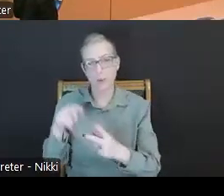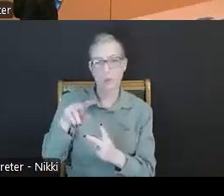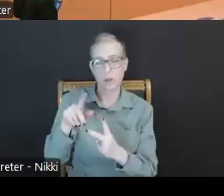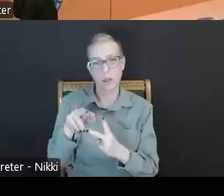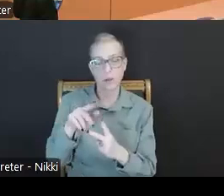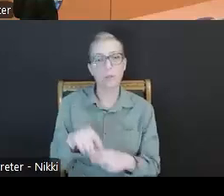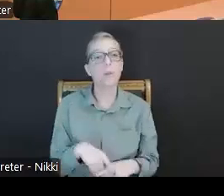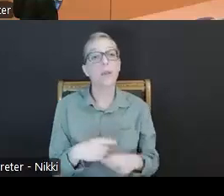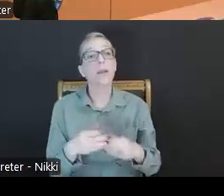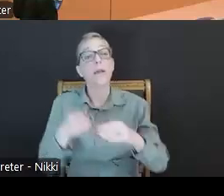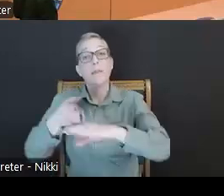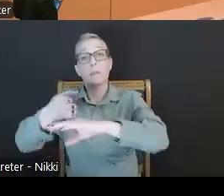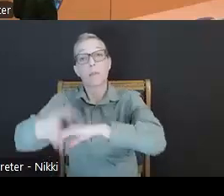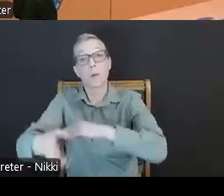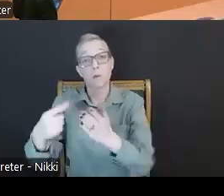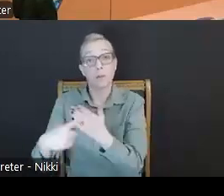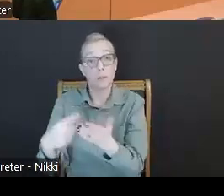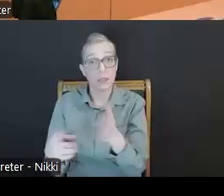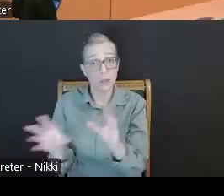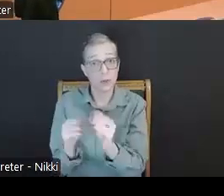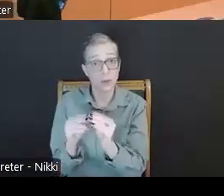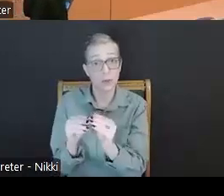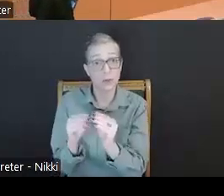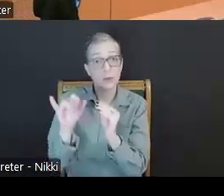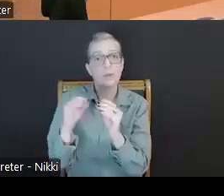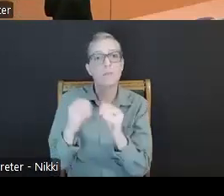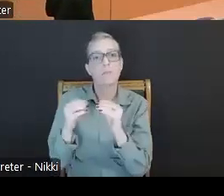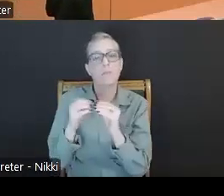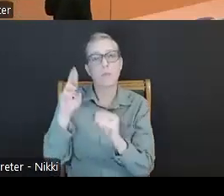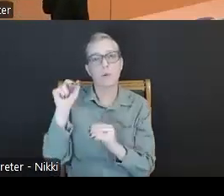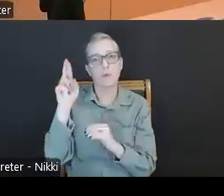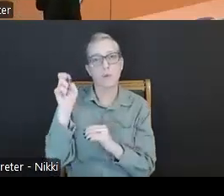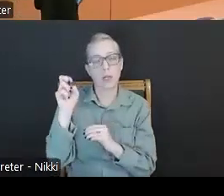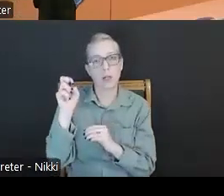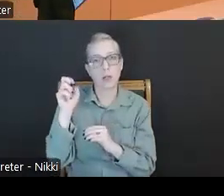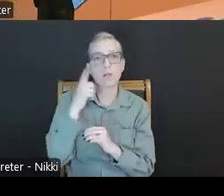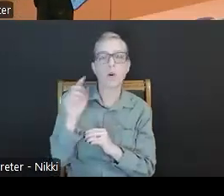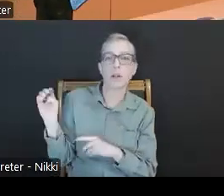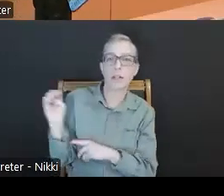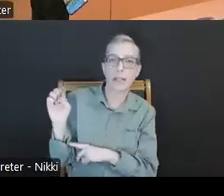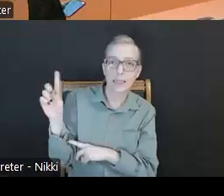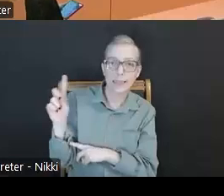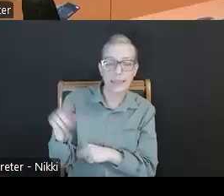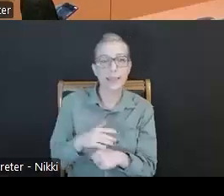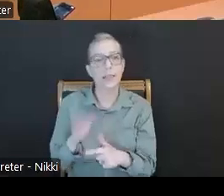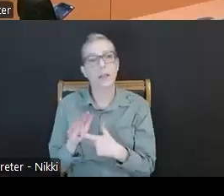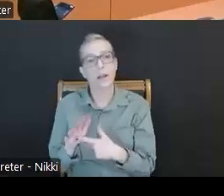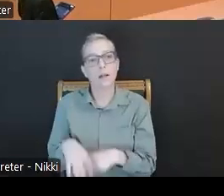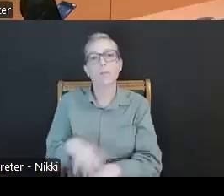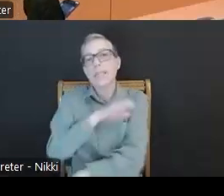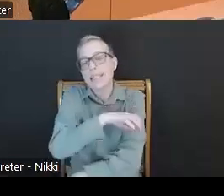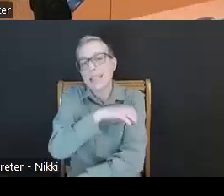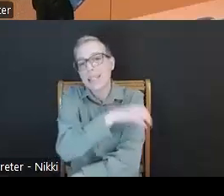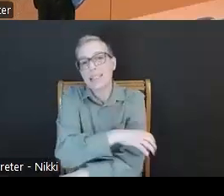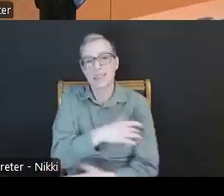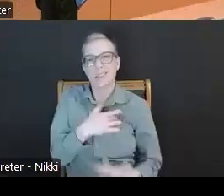more rare, especially in the emergency room or in clinical context, because physicians just kind of like run out and then a different provider